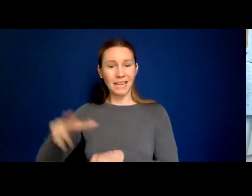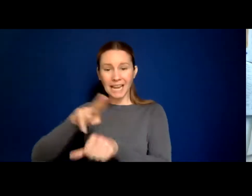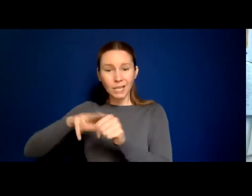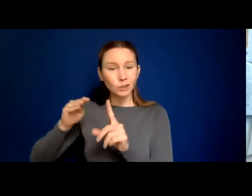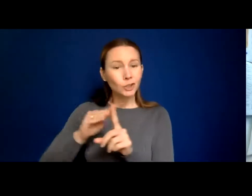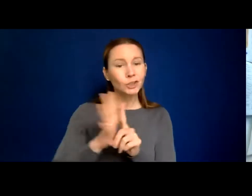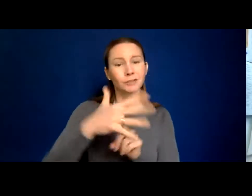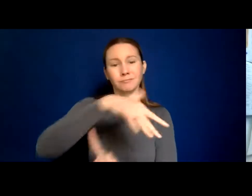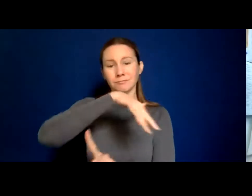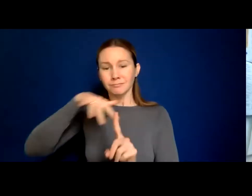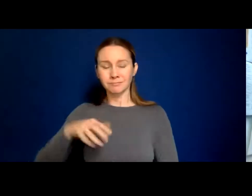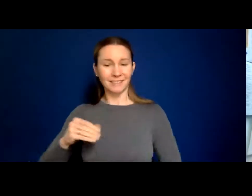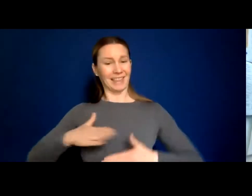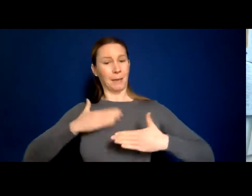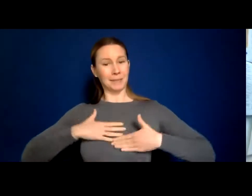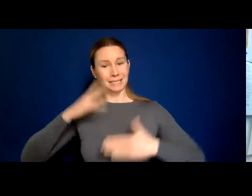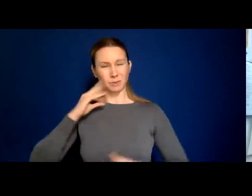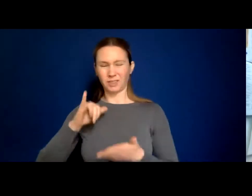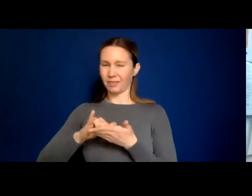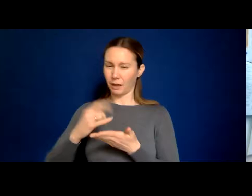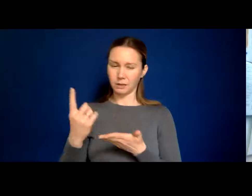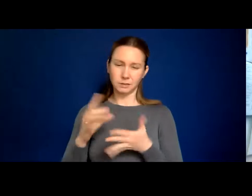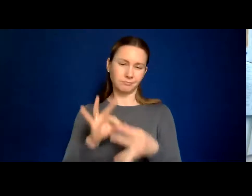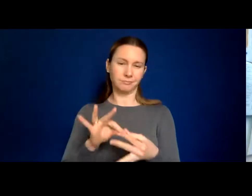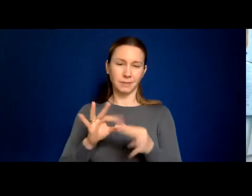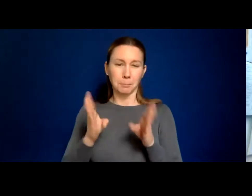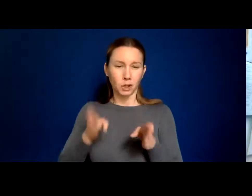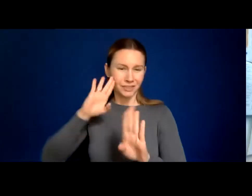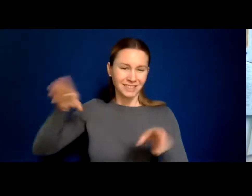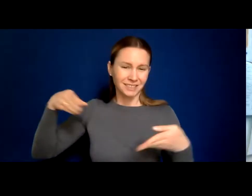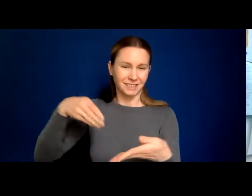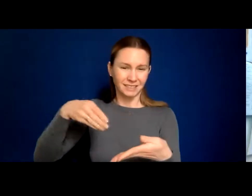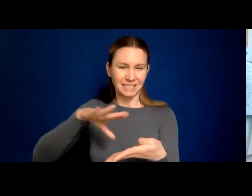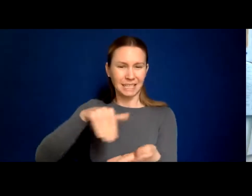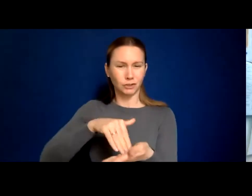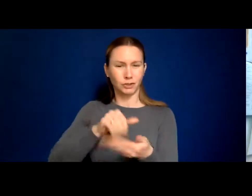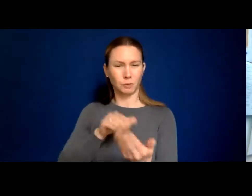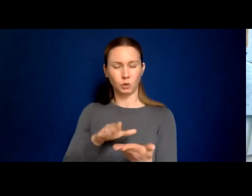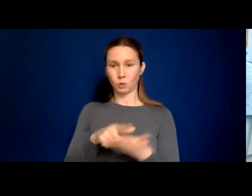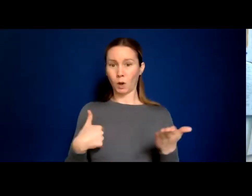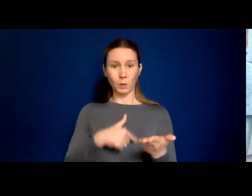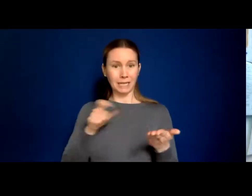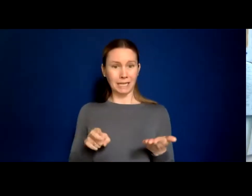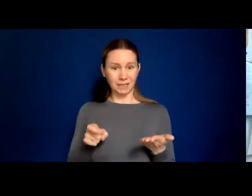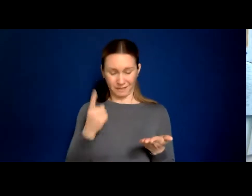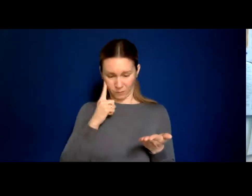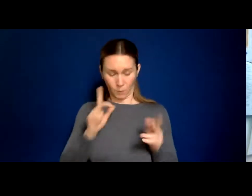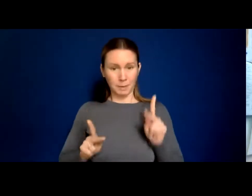about the person-centered approach to what we need as a person to have joy.